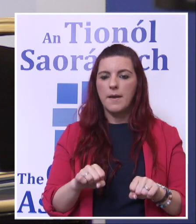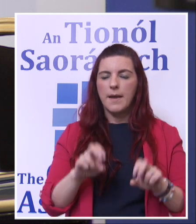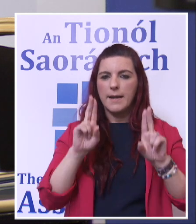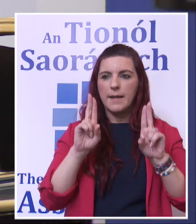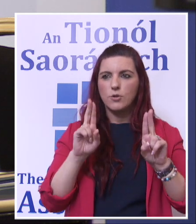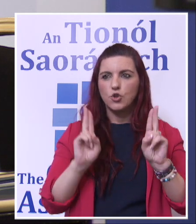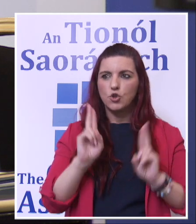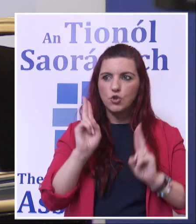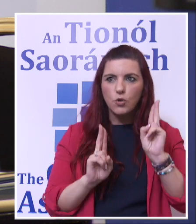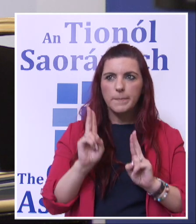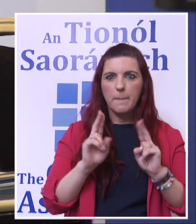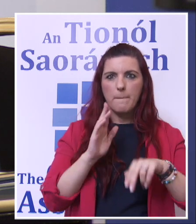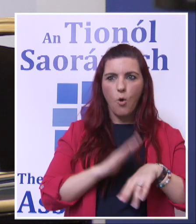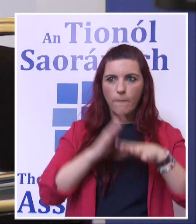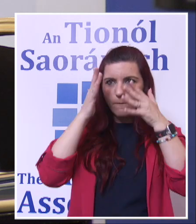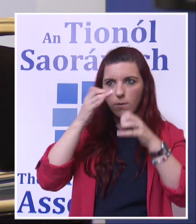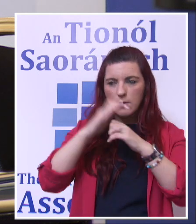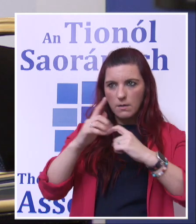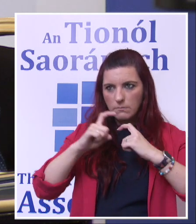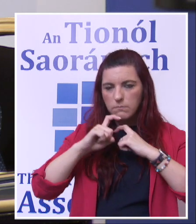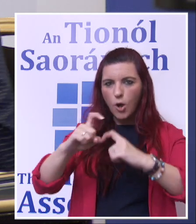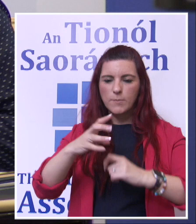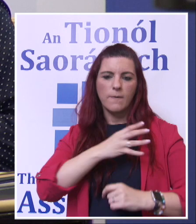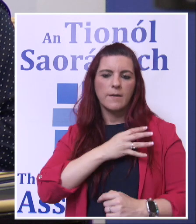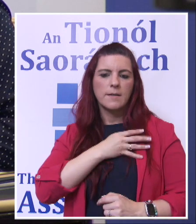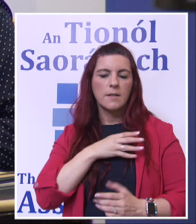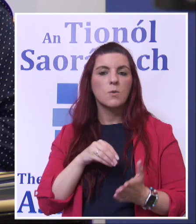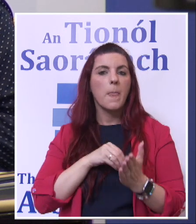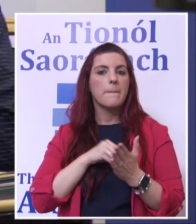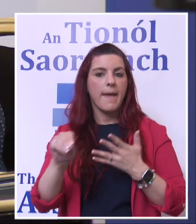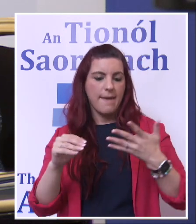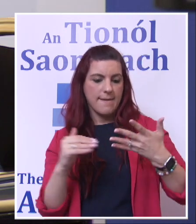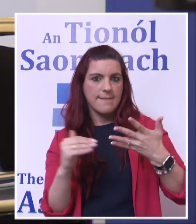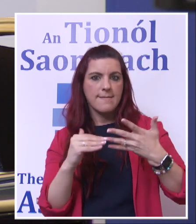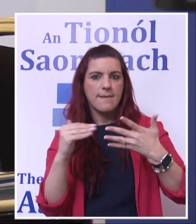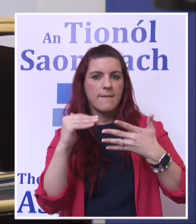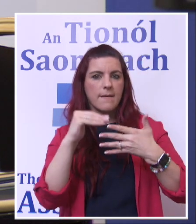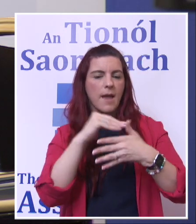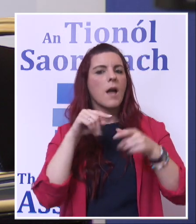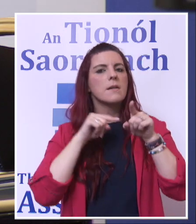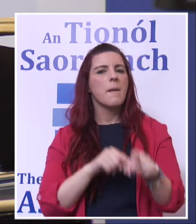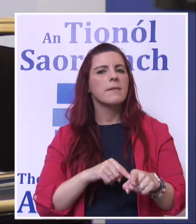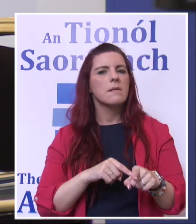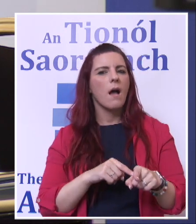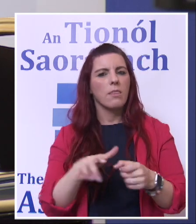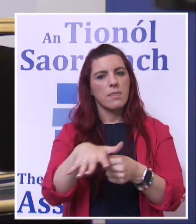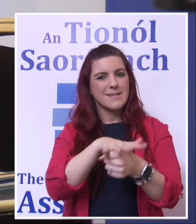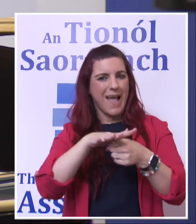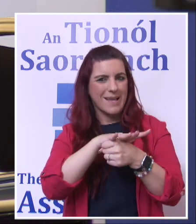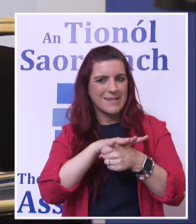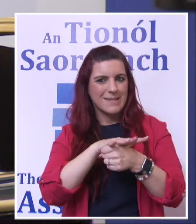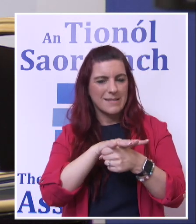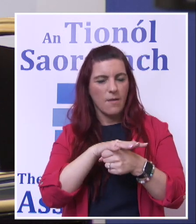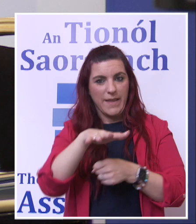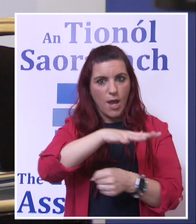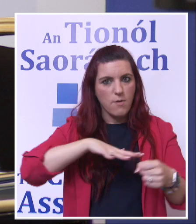permanent officials. The pay grade, which came up in questions, depends on the size of the local authority, but